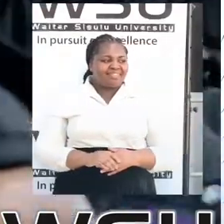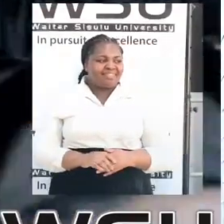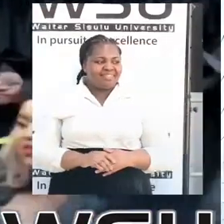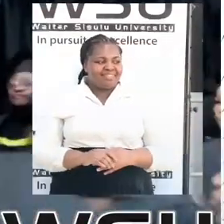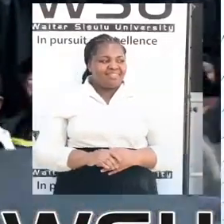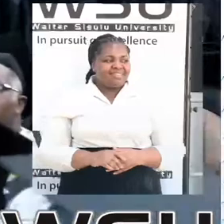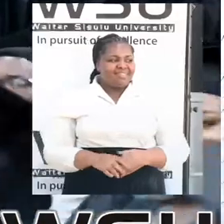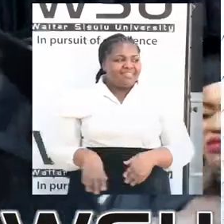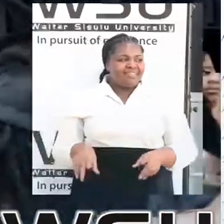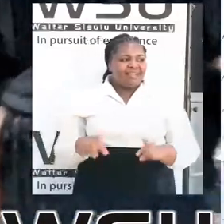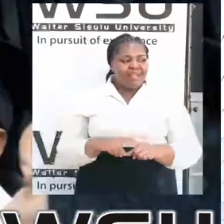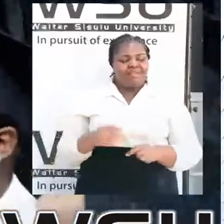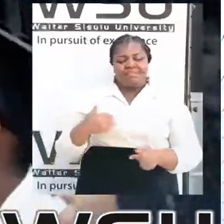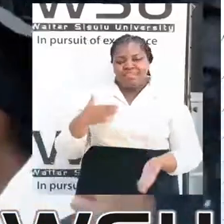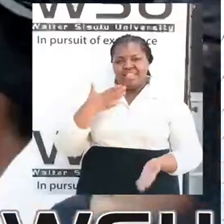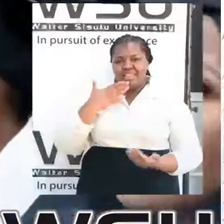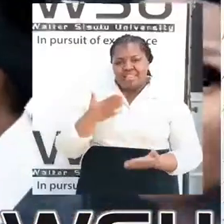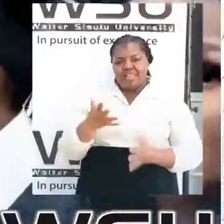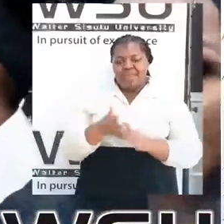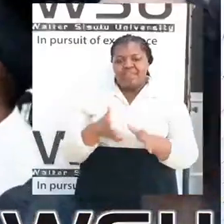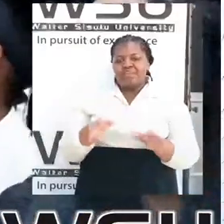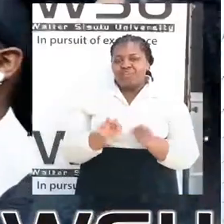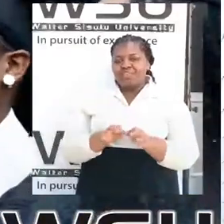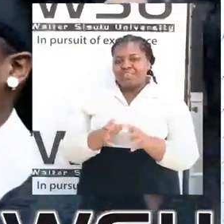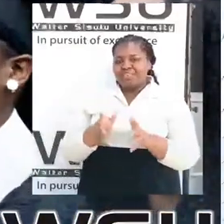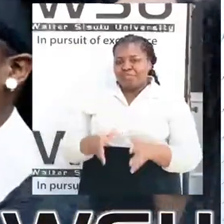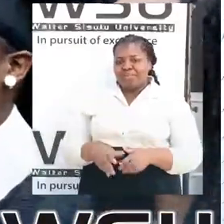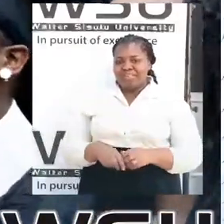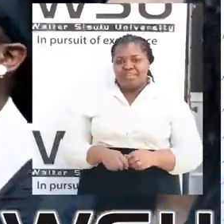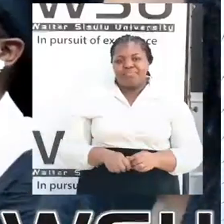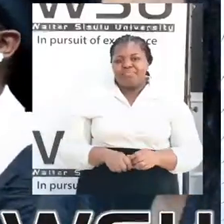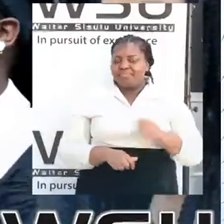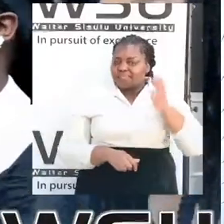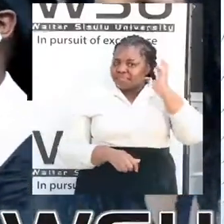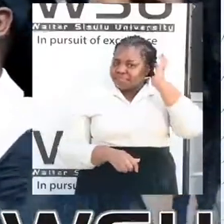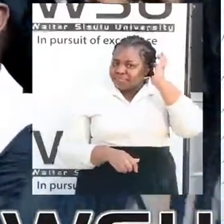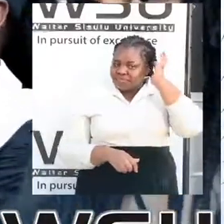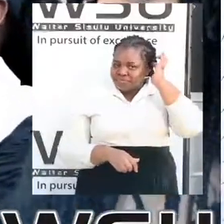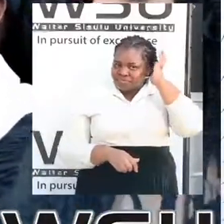I also want to thank our sign language interpreter.